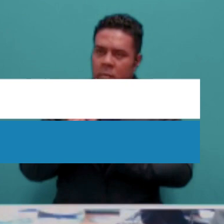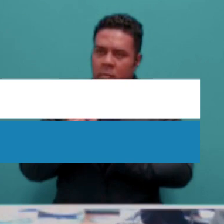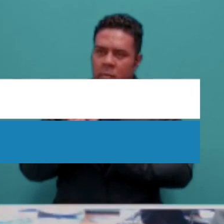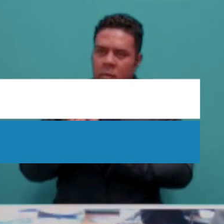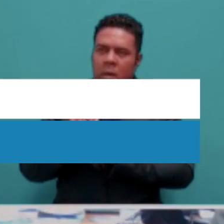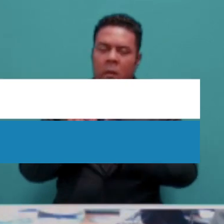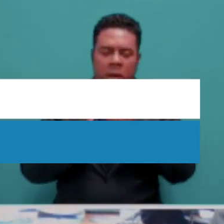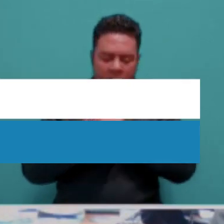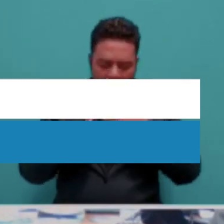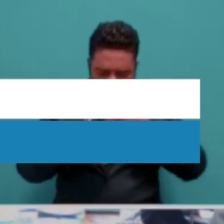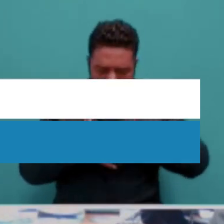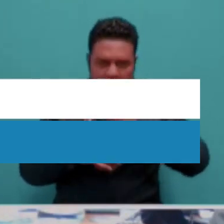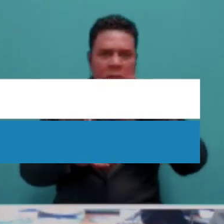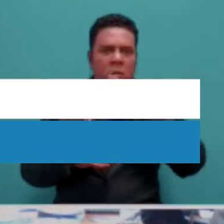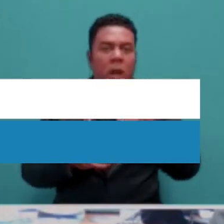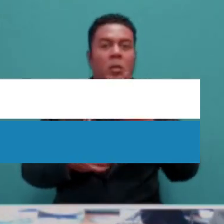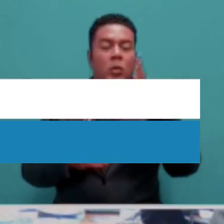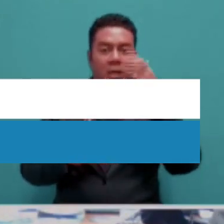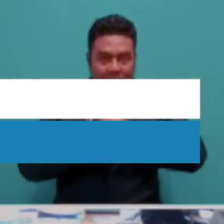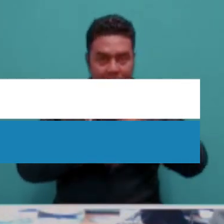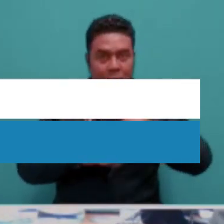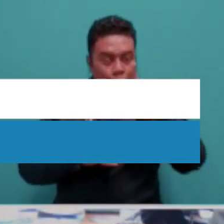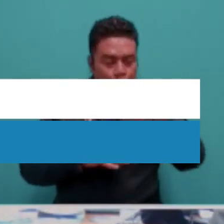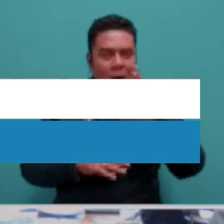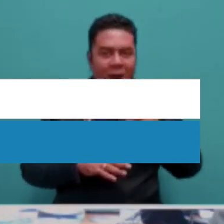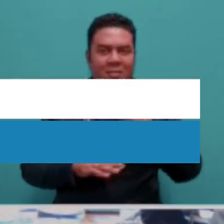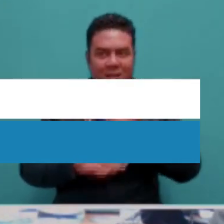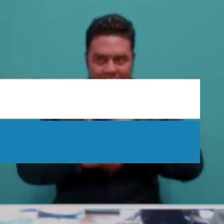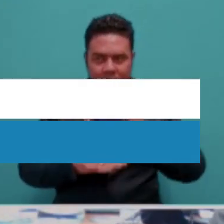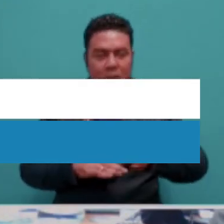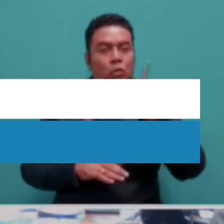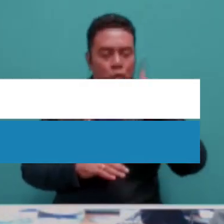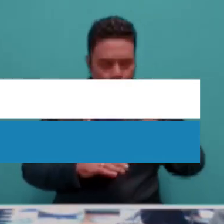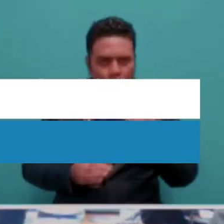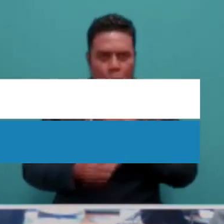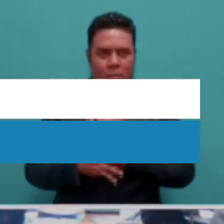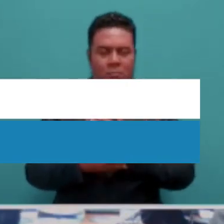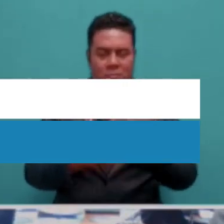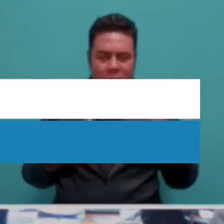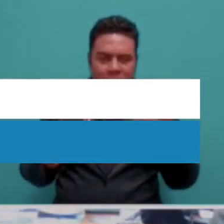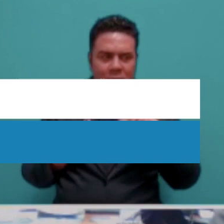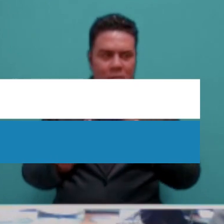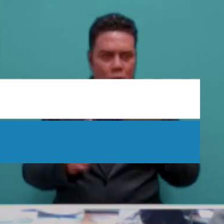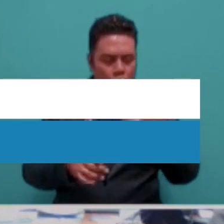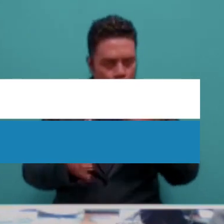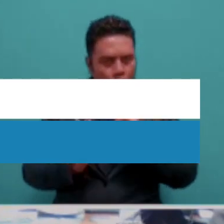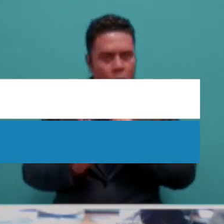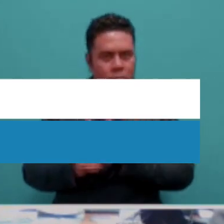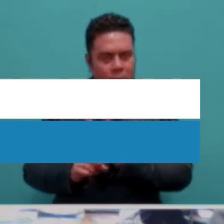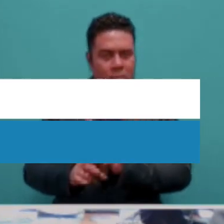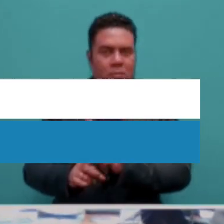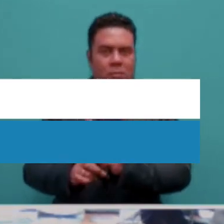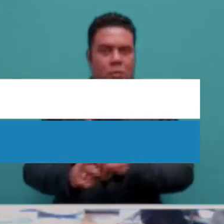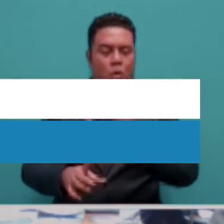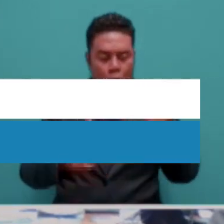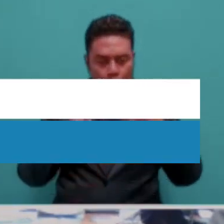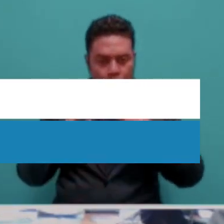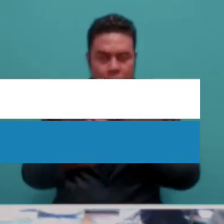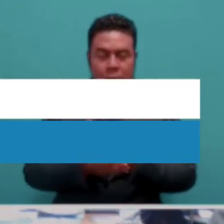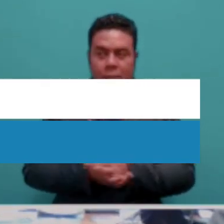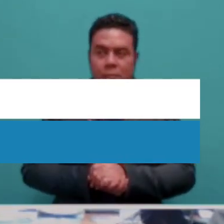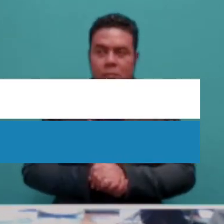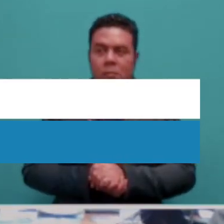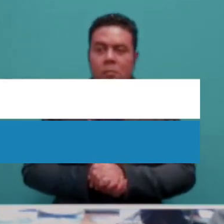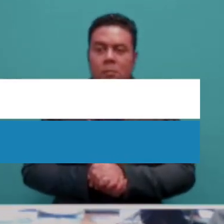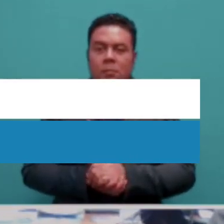we want to say to government that you are the government, you call the shots. It is your prerogative, as you regularly quote in